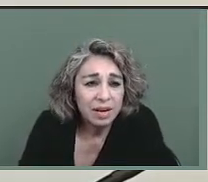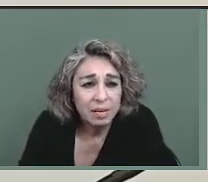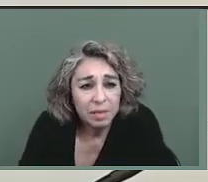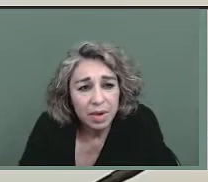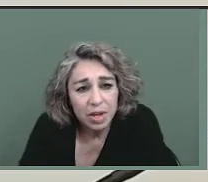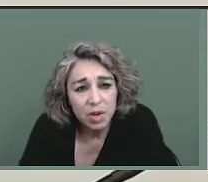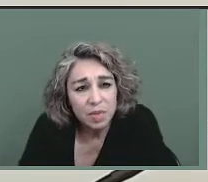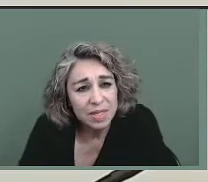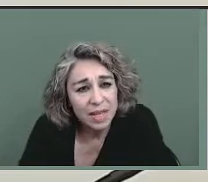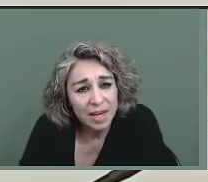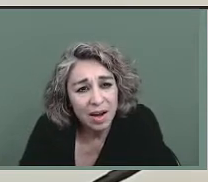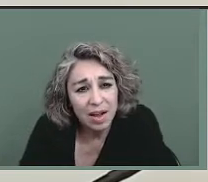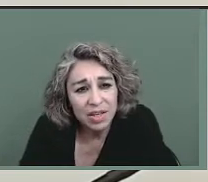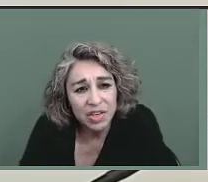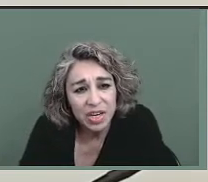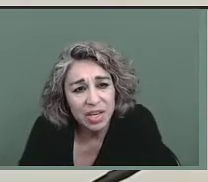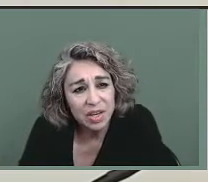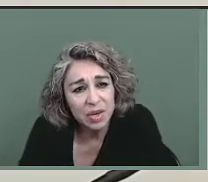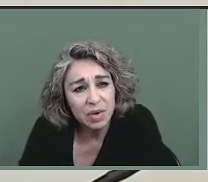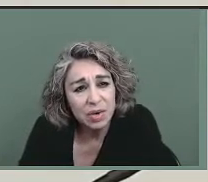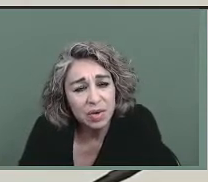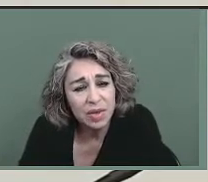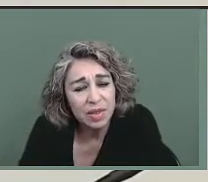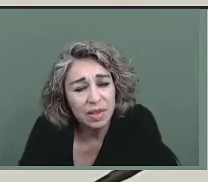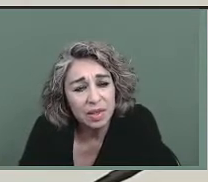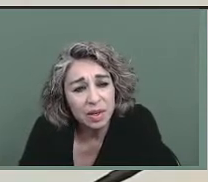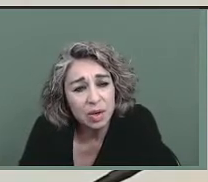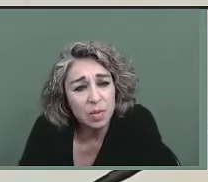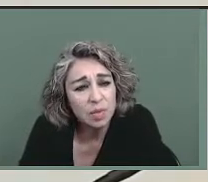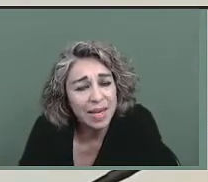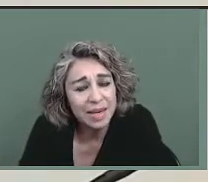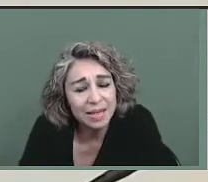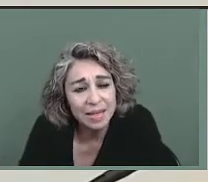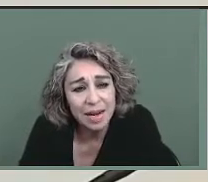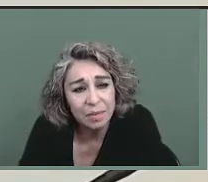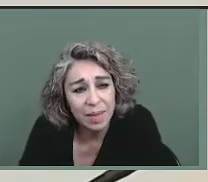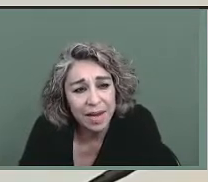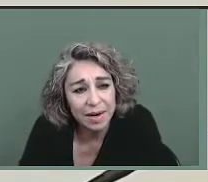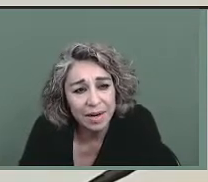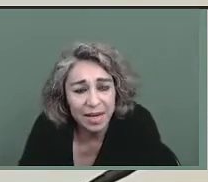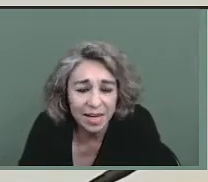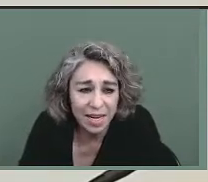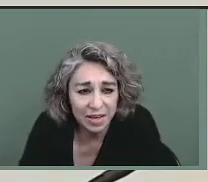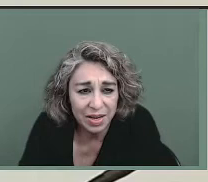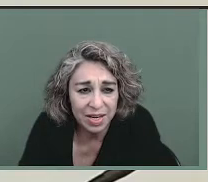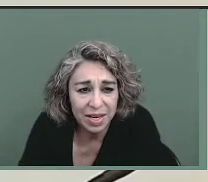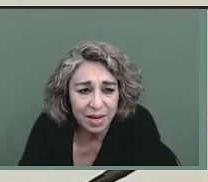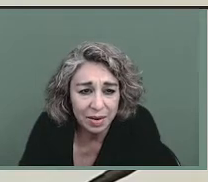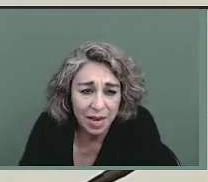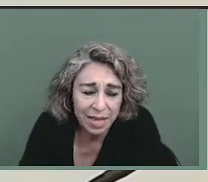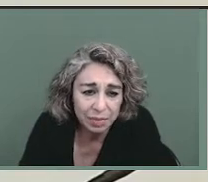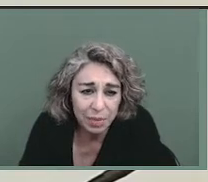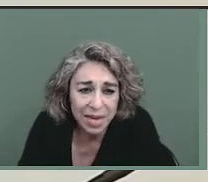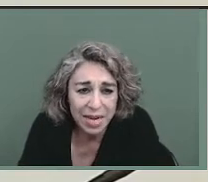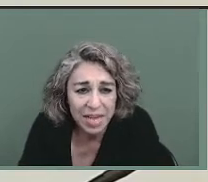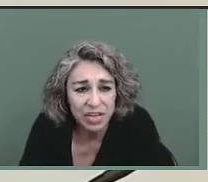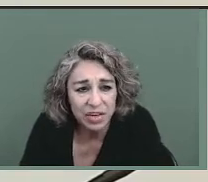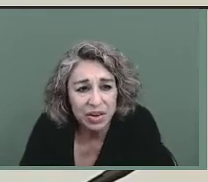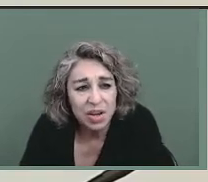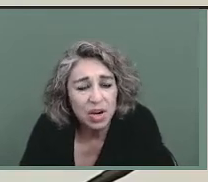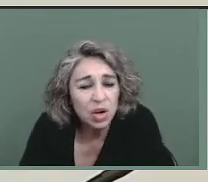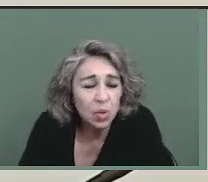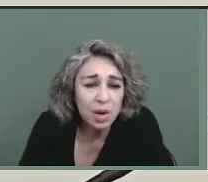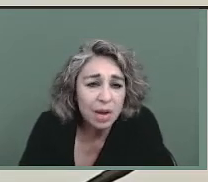regarding human psychology. You know that the human being is not bad as by